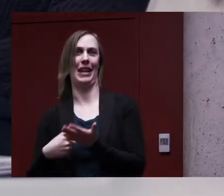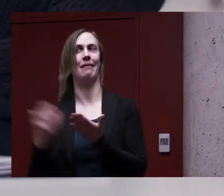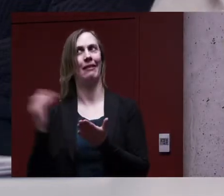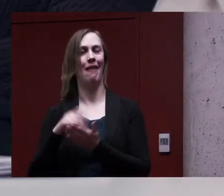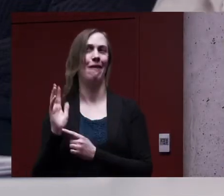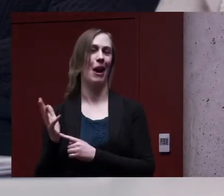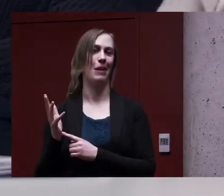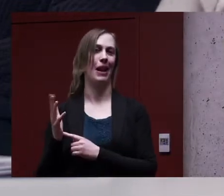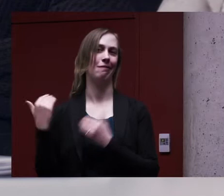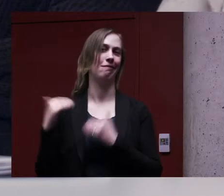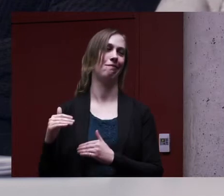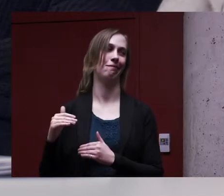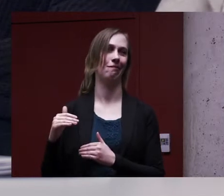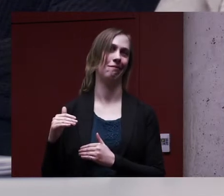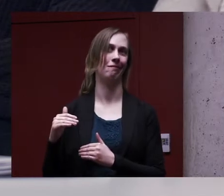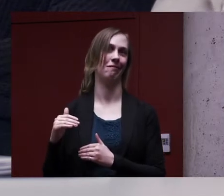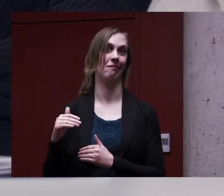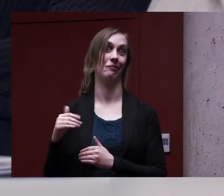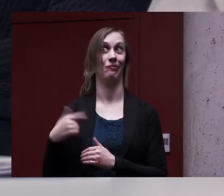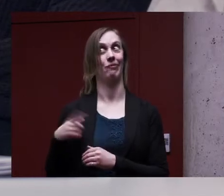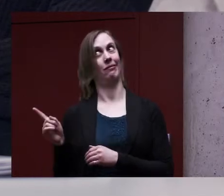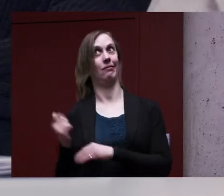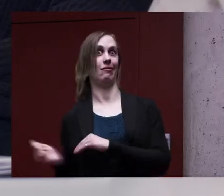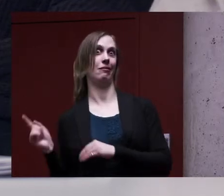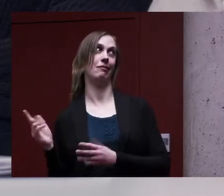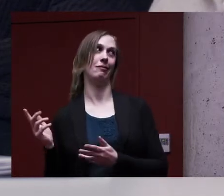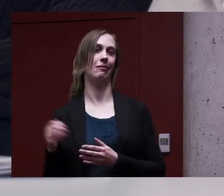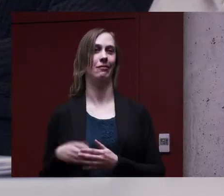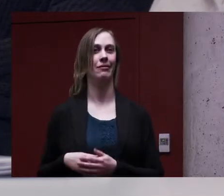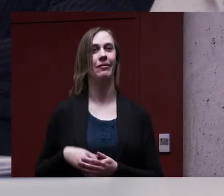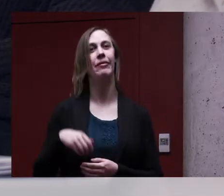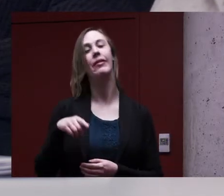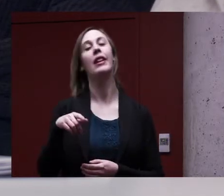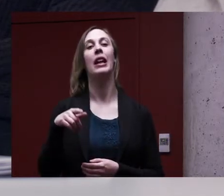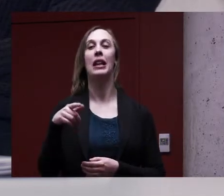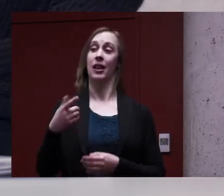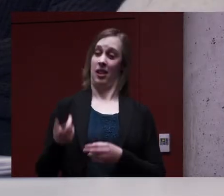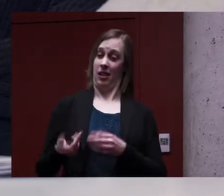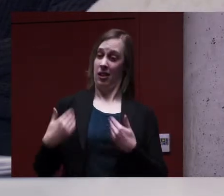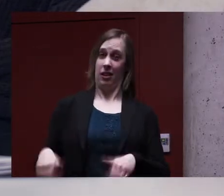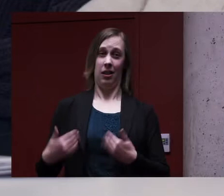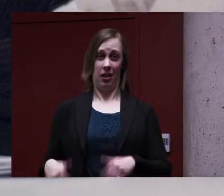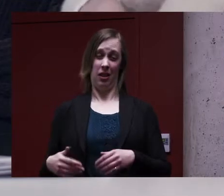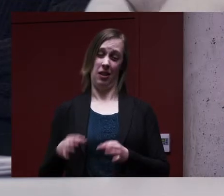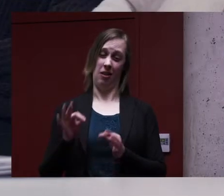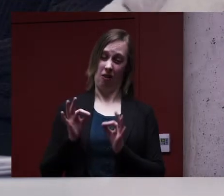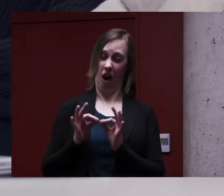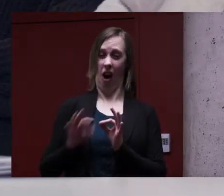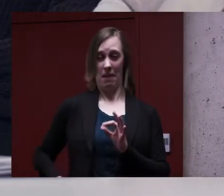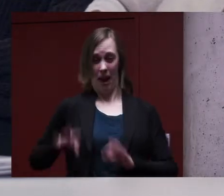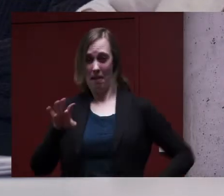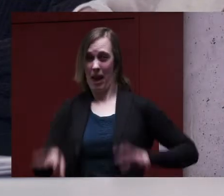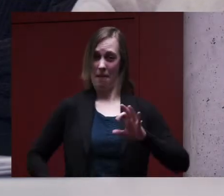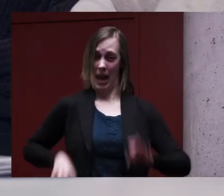minutes. Just saying. Add up. An individual is left with next to no